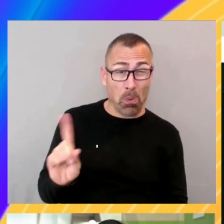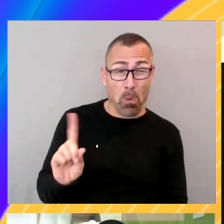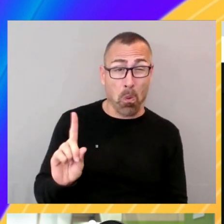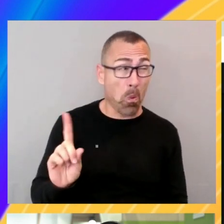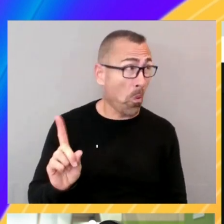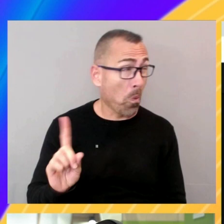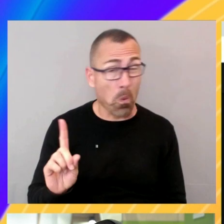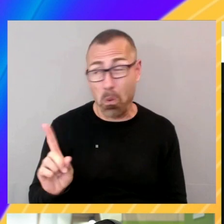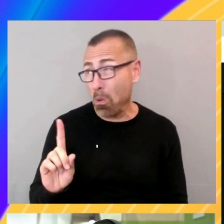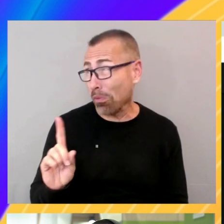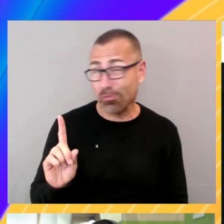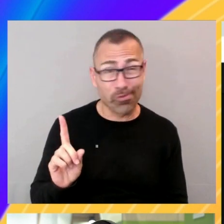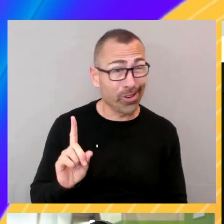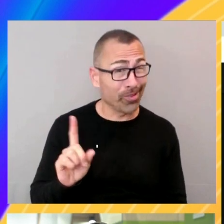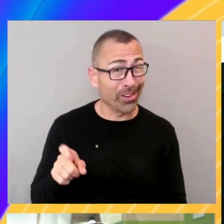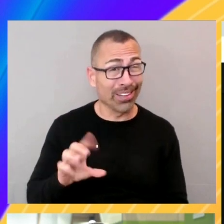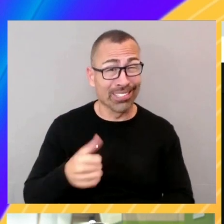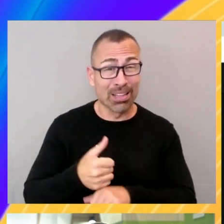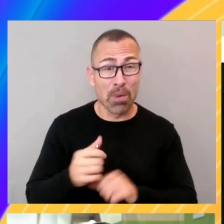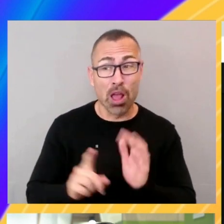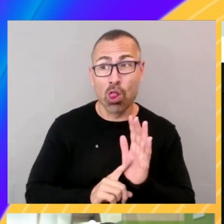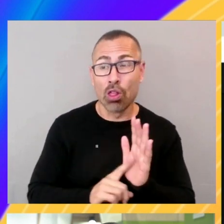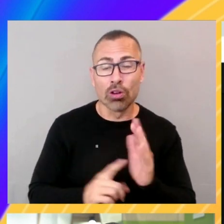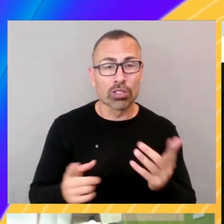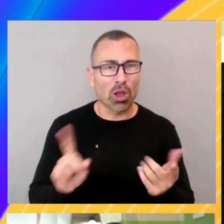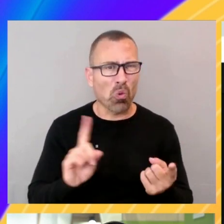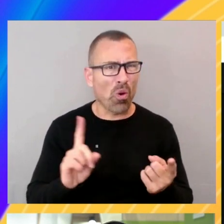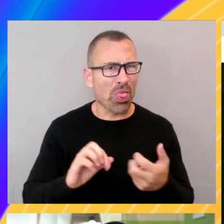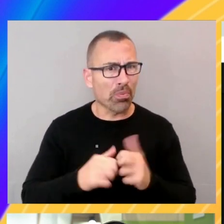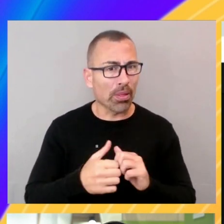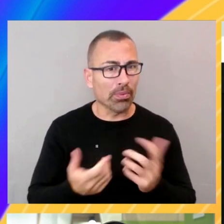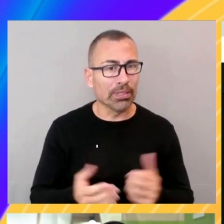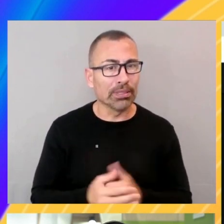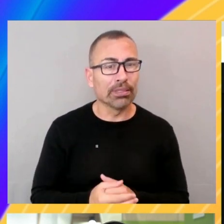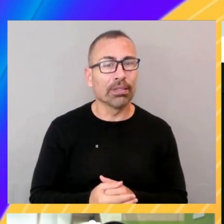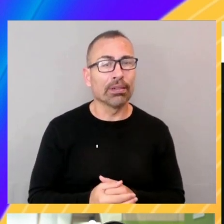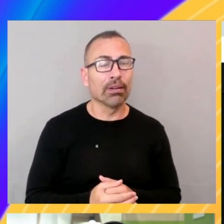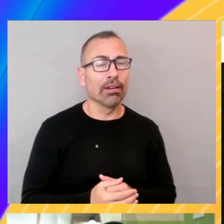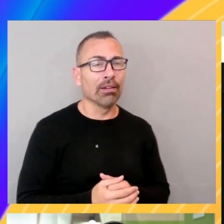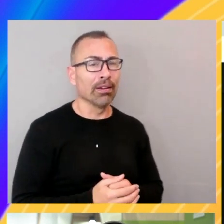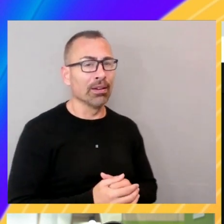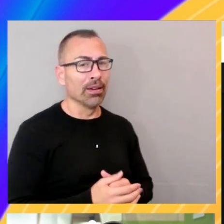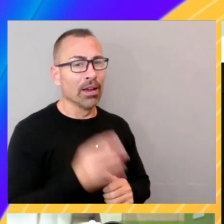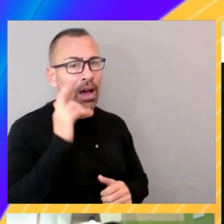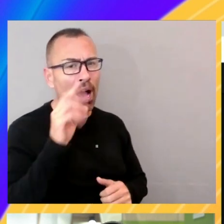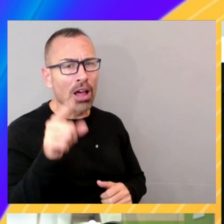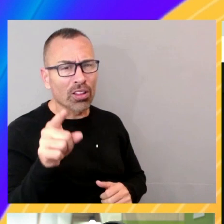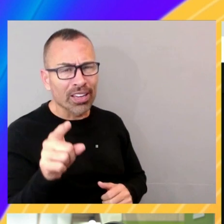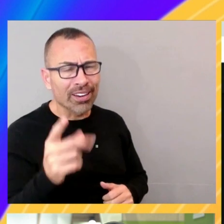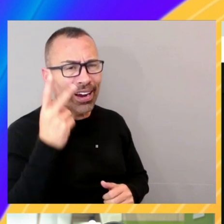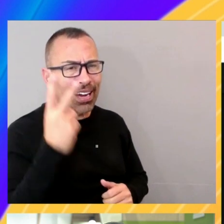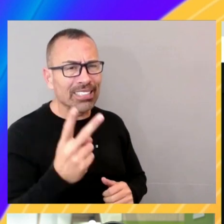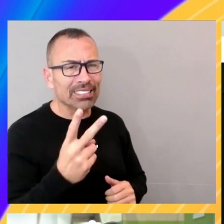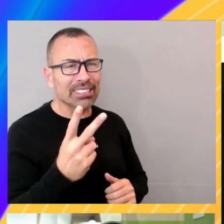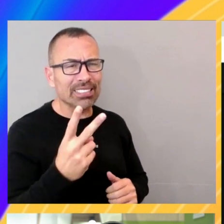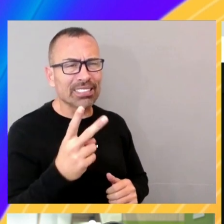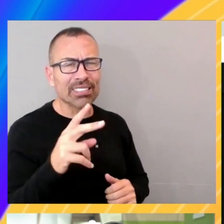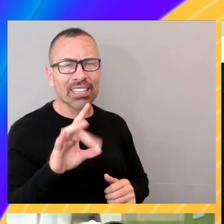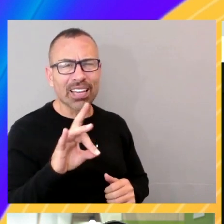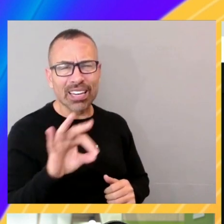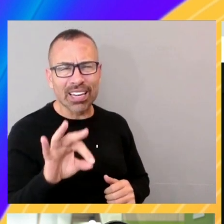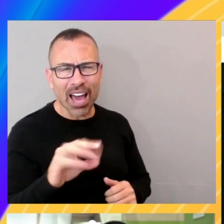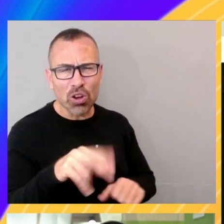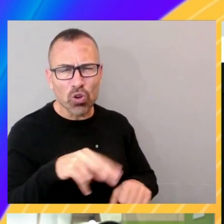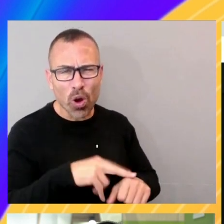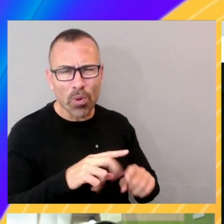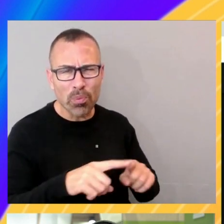Like what is actually a problem? What are we looking at here? So I see 5 firing, 89 normal. That's probably good. But what does recording mean?